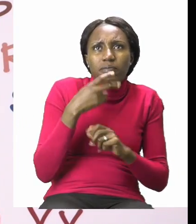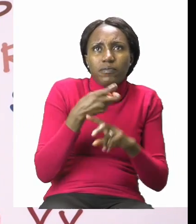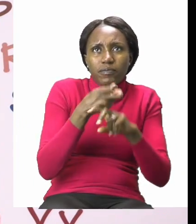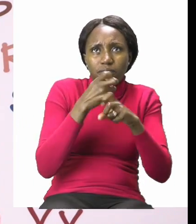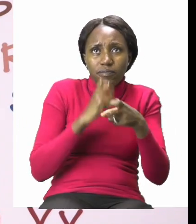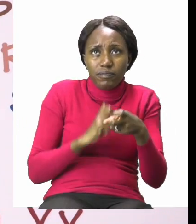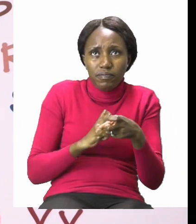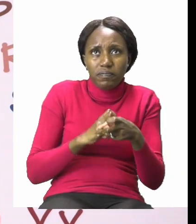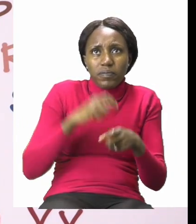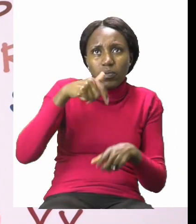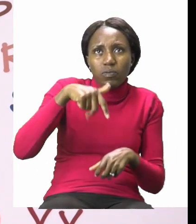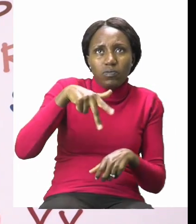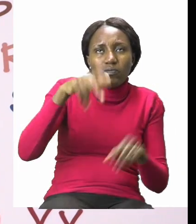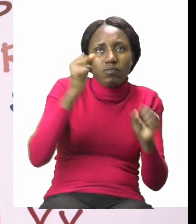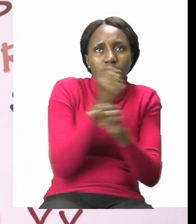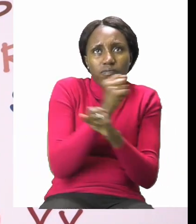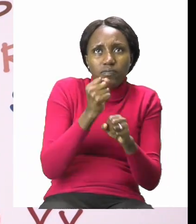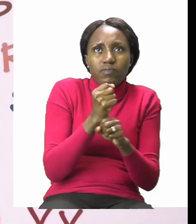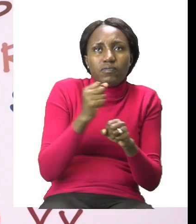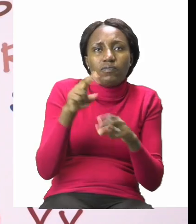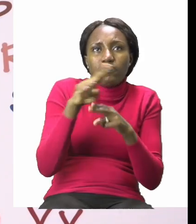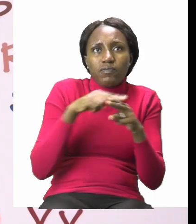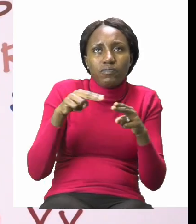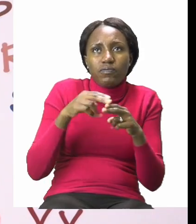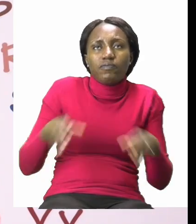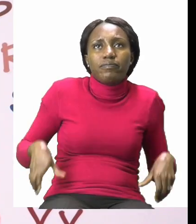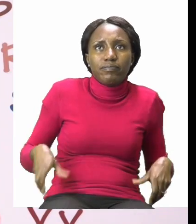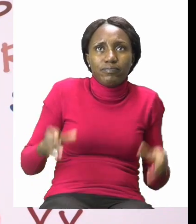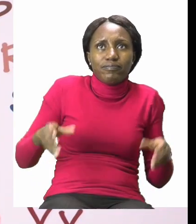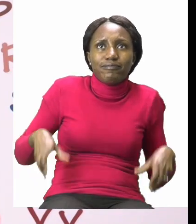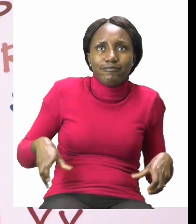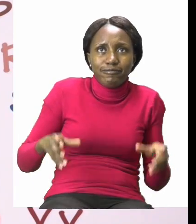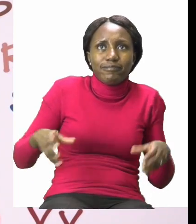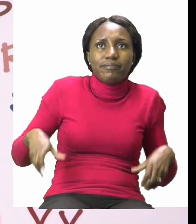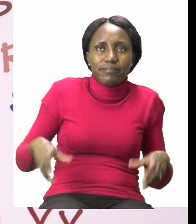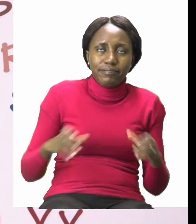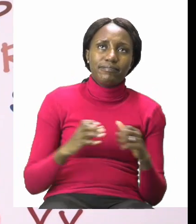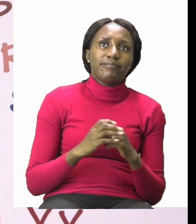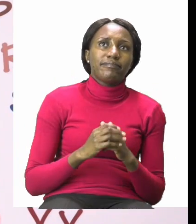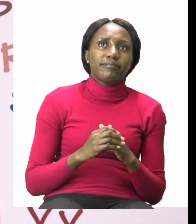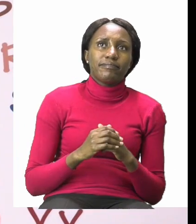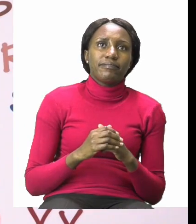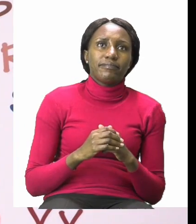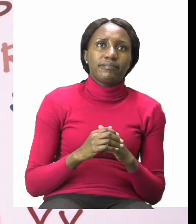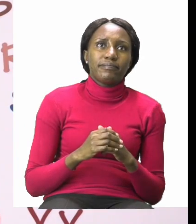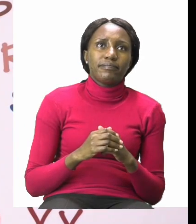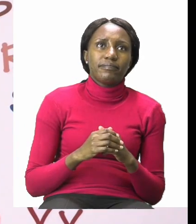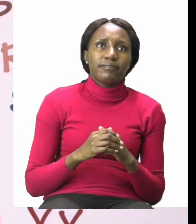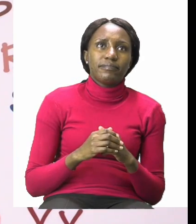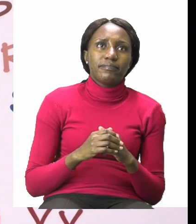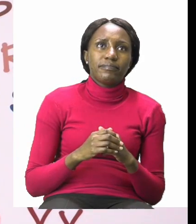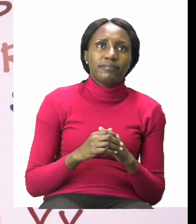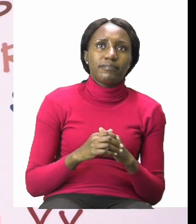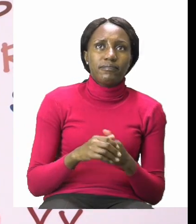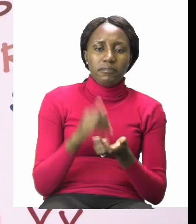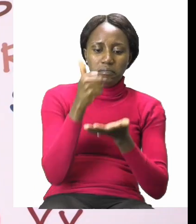to use their feet to walk around. They need help. And how do we help them?